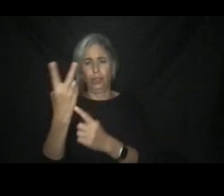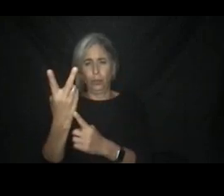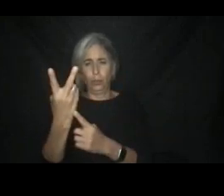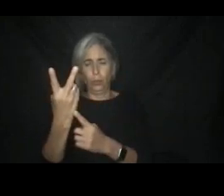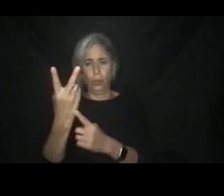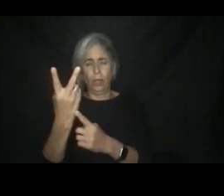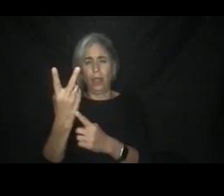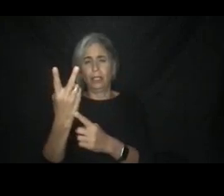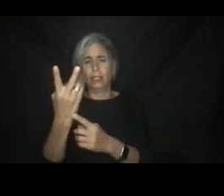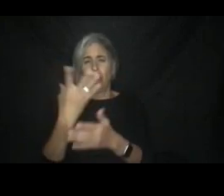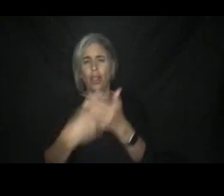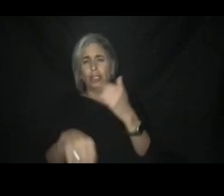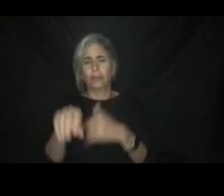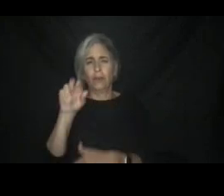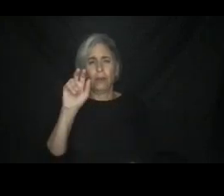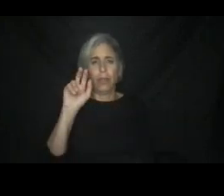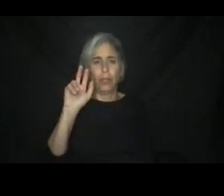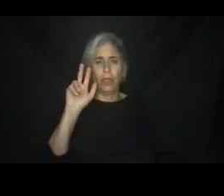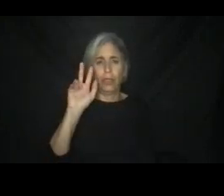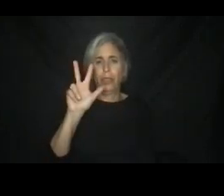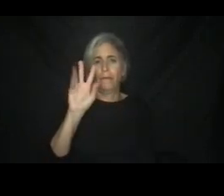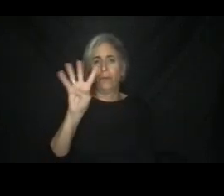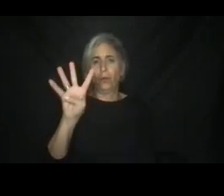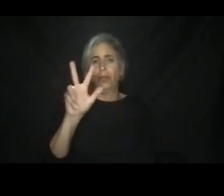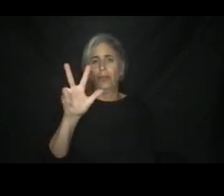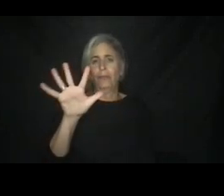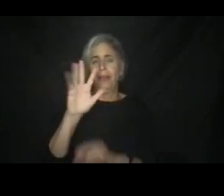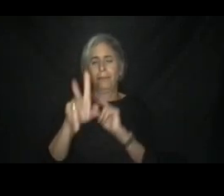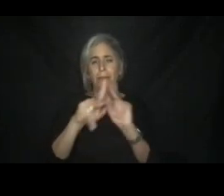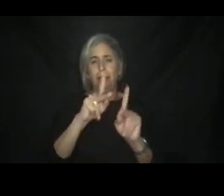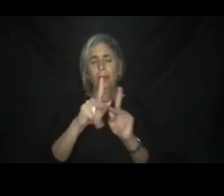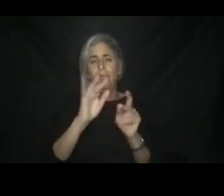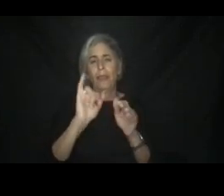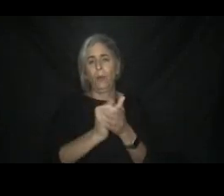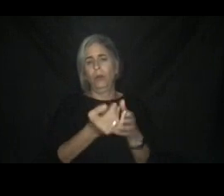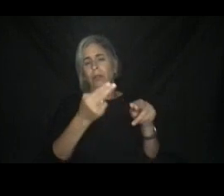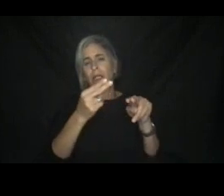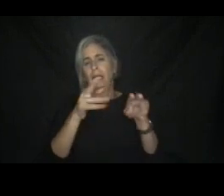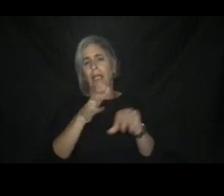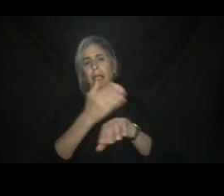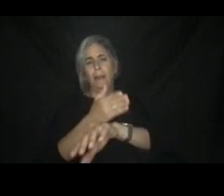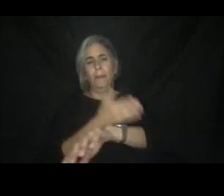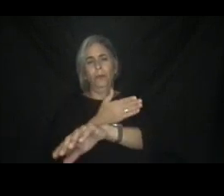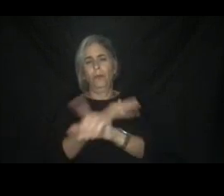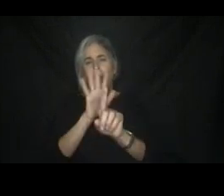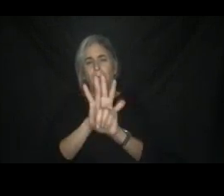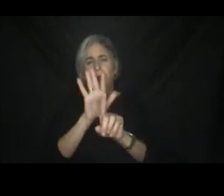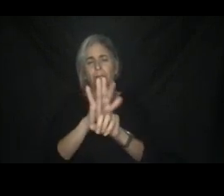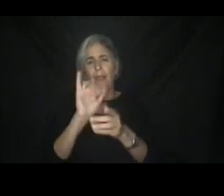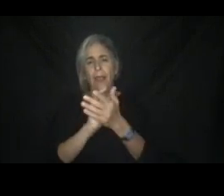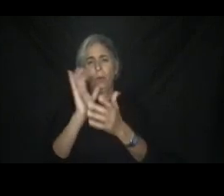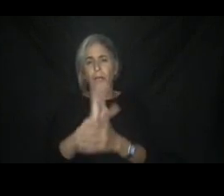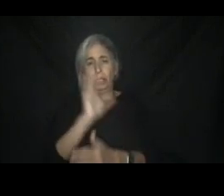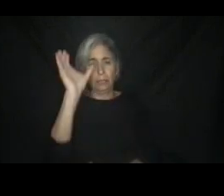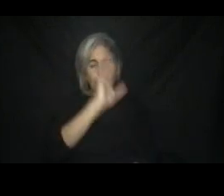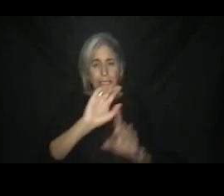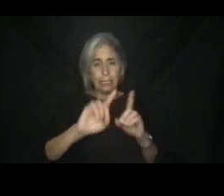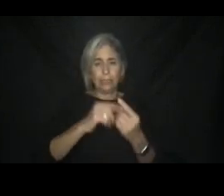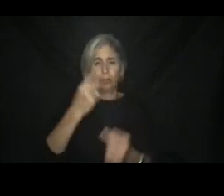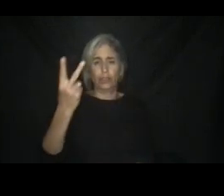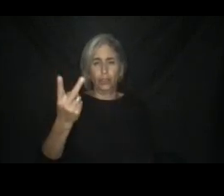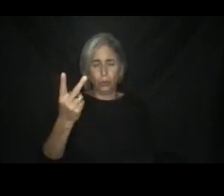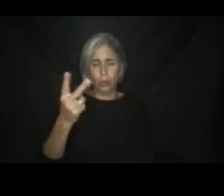of 435 people for District 1, which helps improve the population equity that we're seeking. That part of District 2, presently